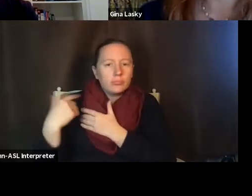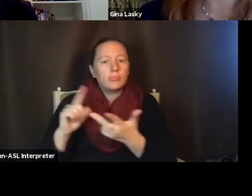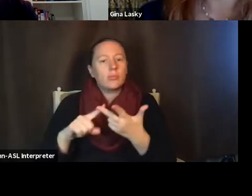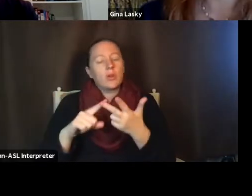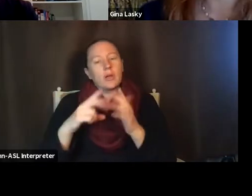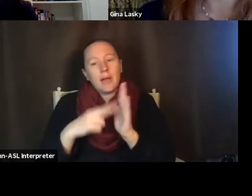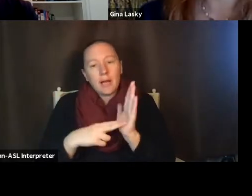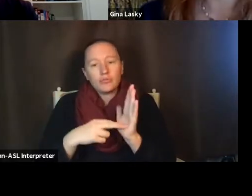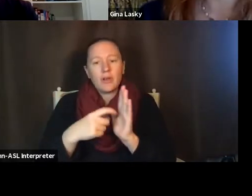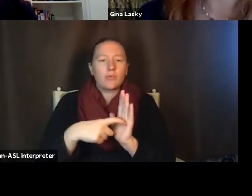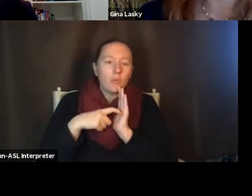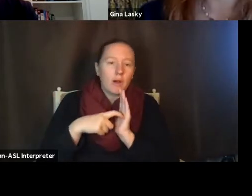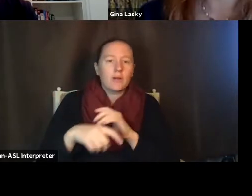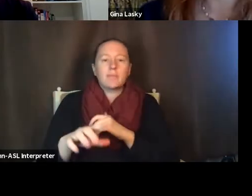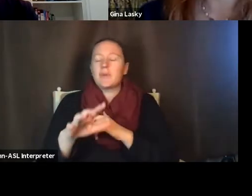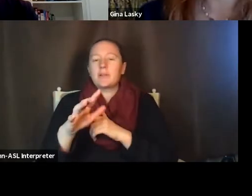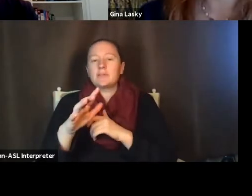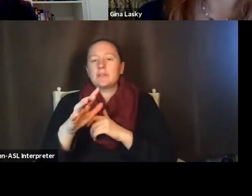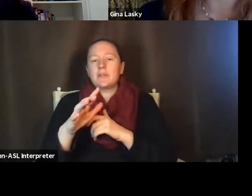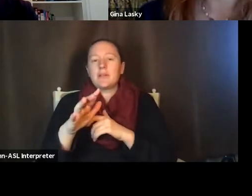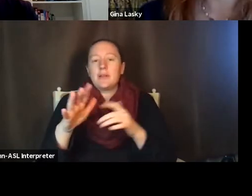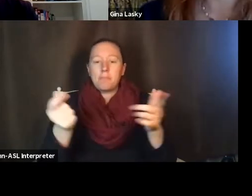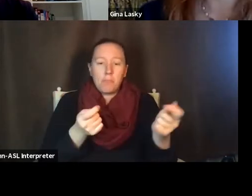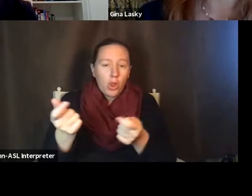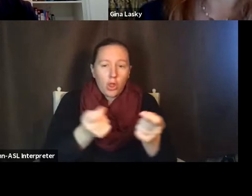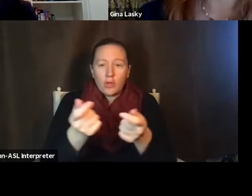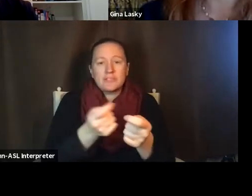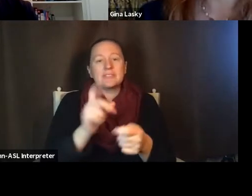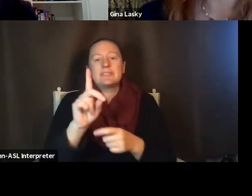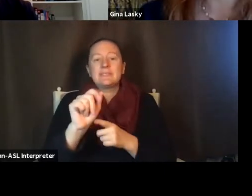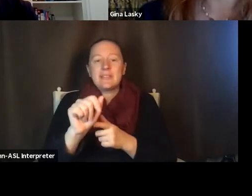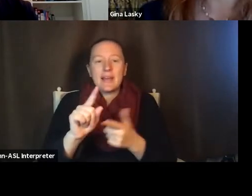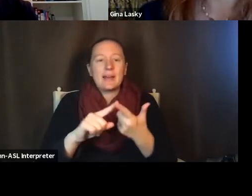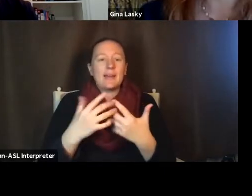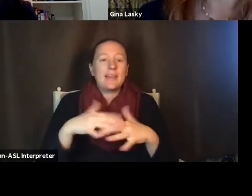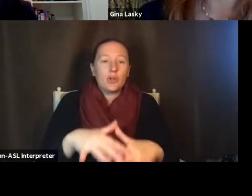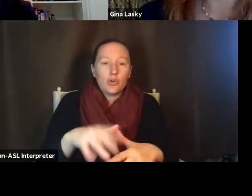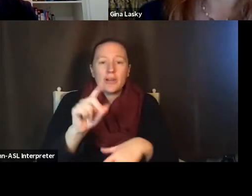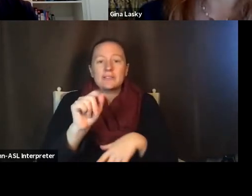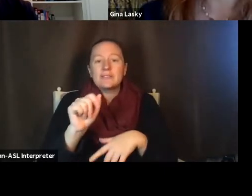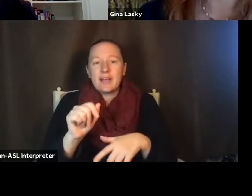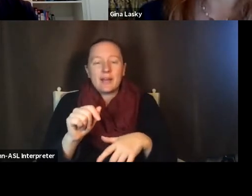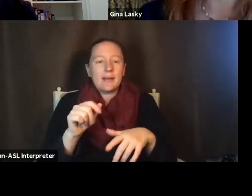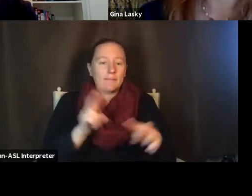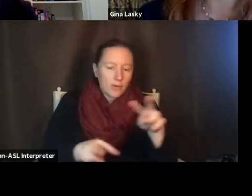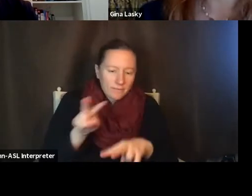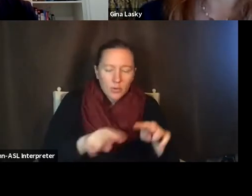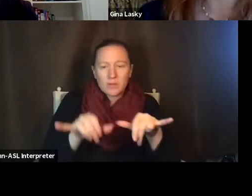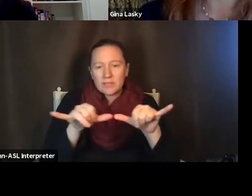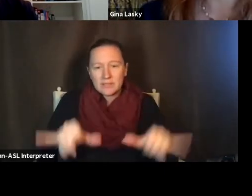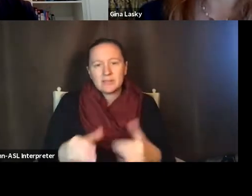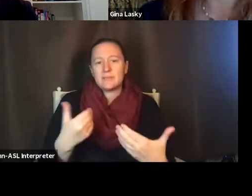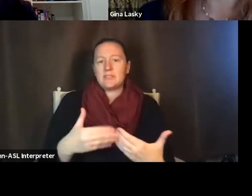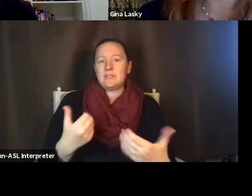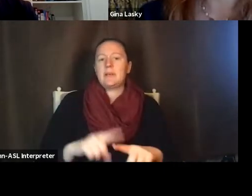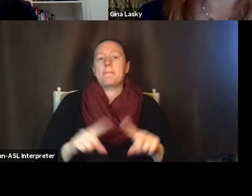requirements. It puts together data and makes the integration of data and the ability to look at the system much easier. But I